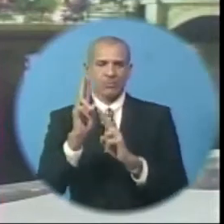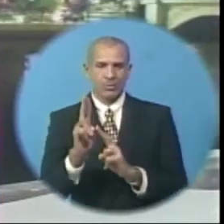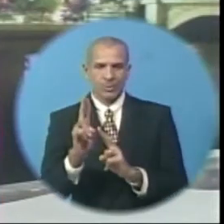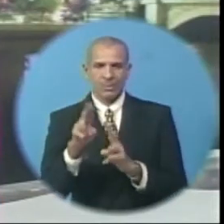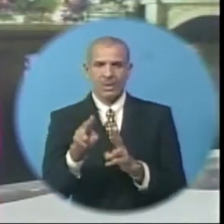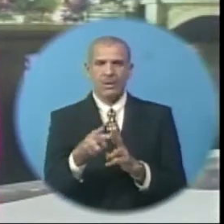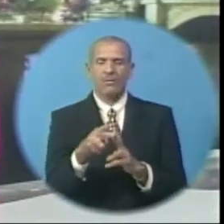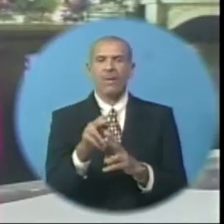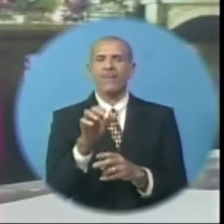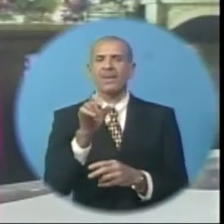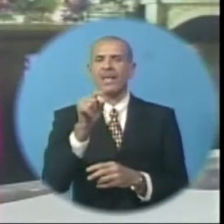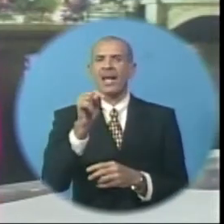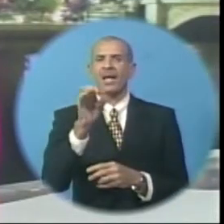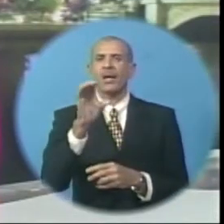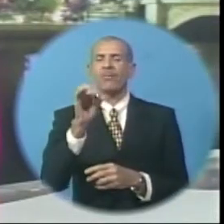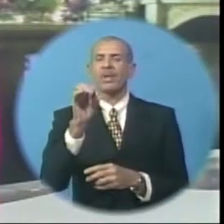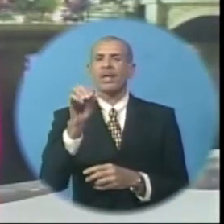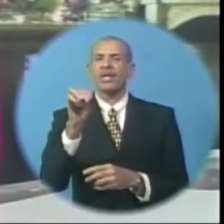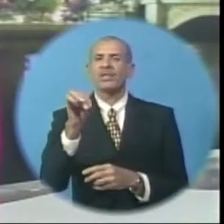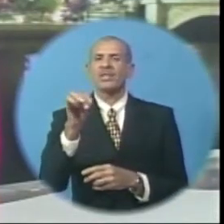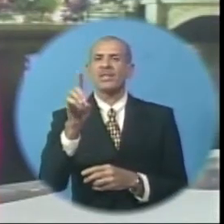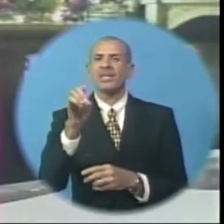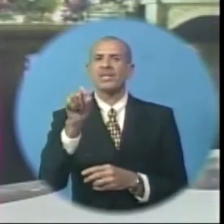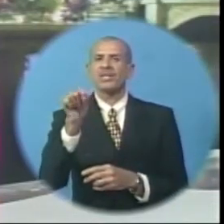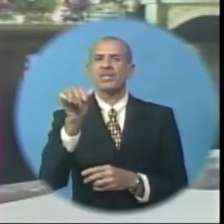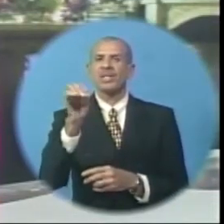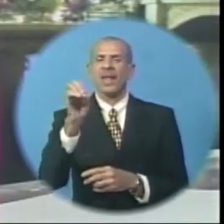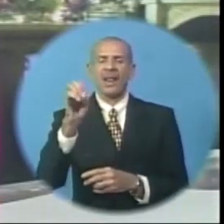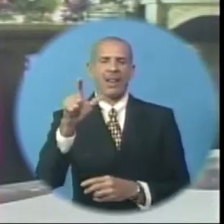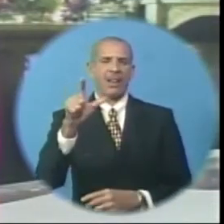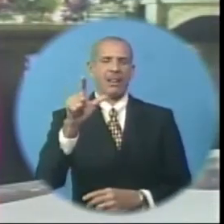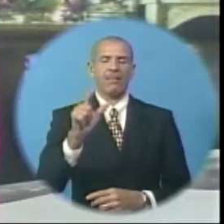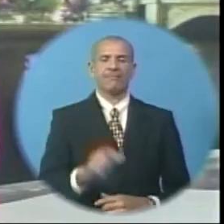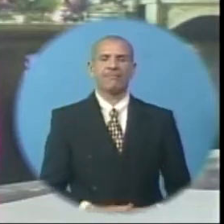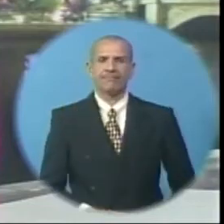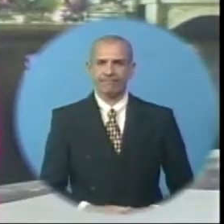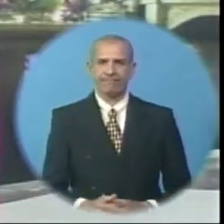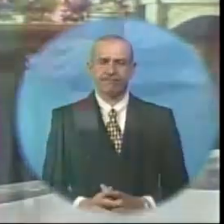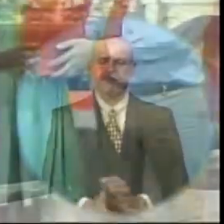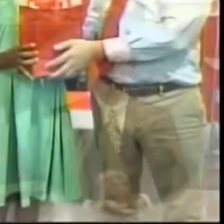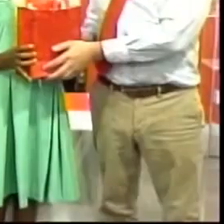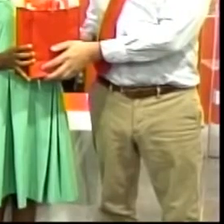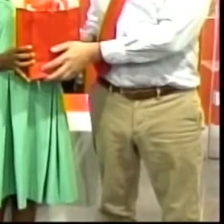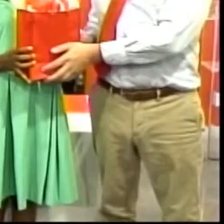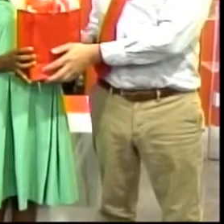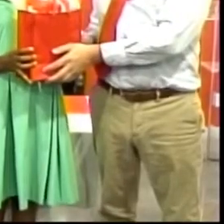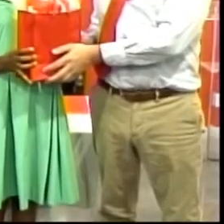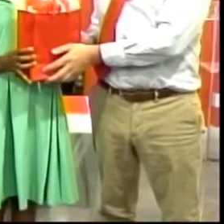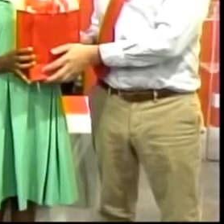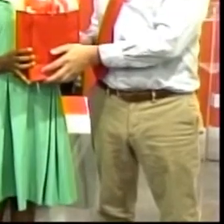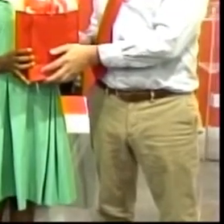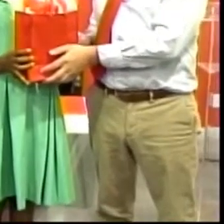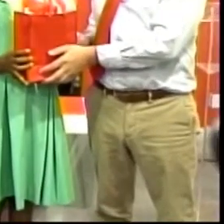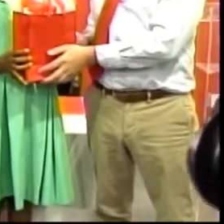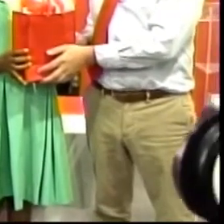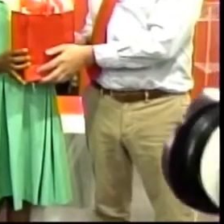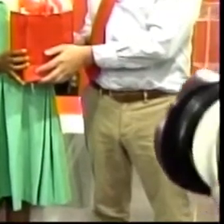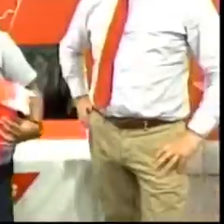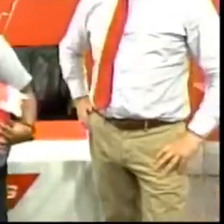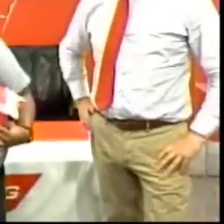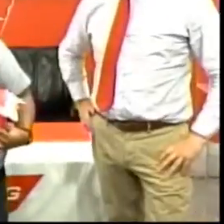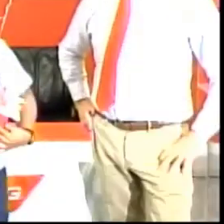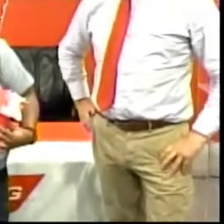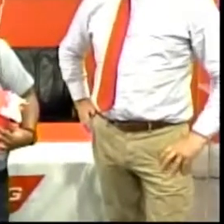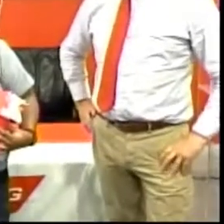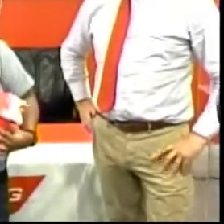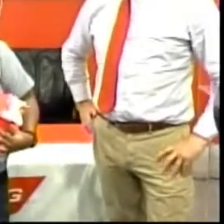from telecommunications company Digicel. Shane Jones was there. Top girl Tashani Jordan of Christchurch Girls, along with